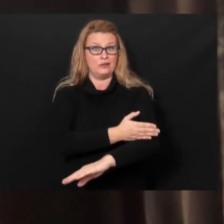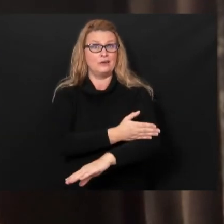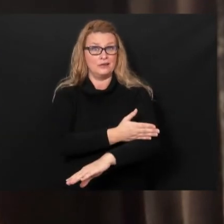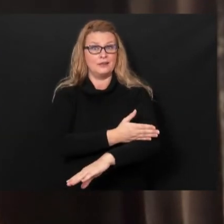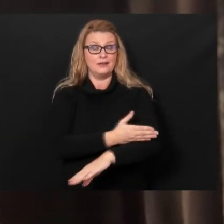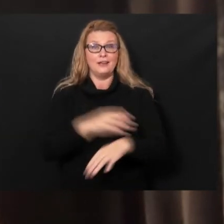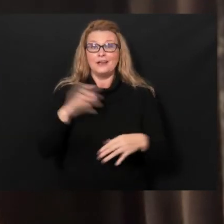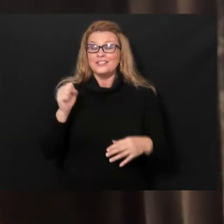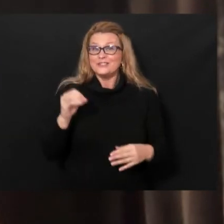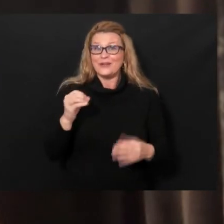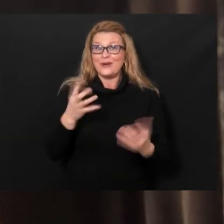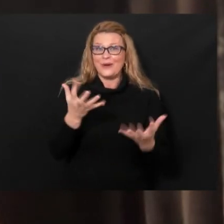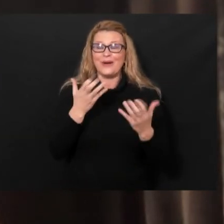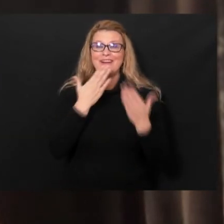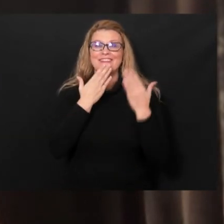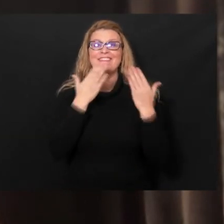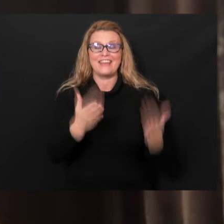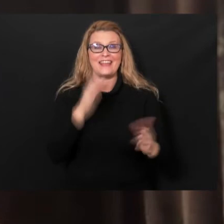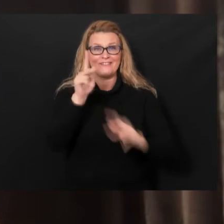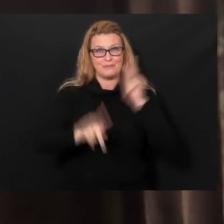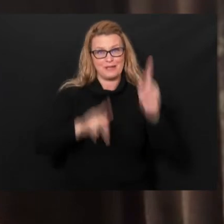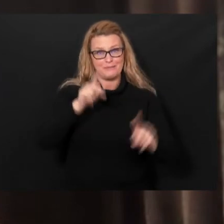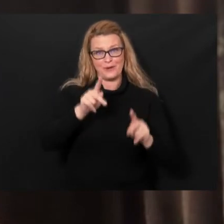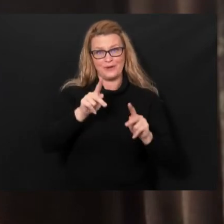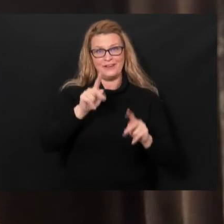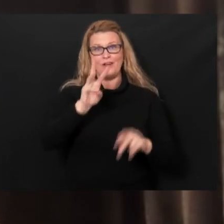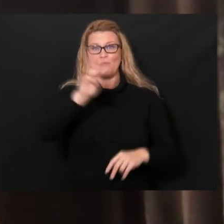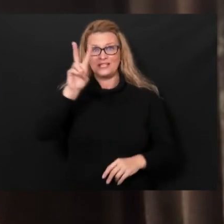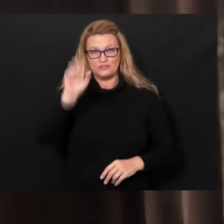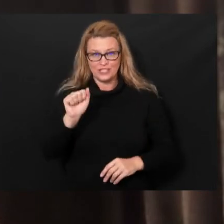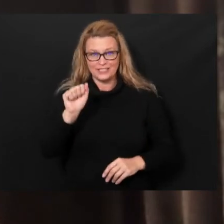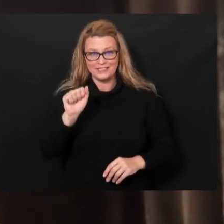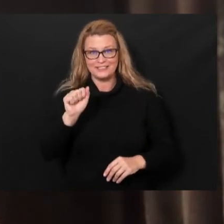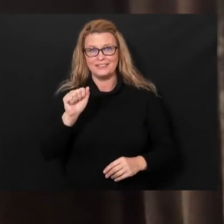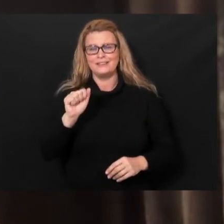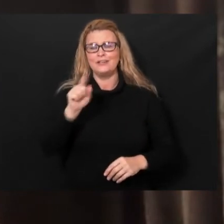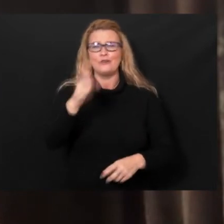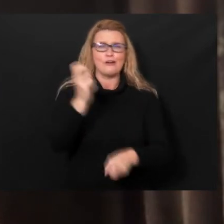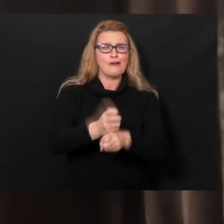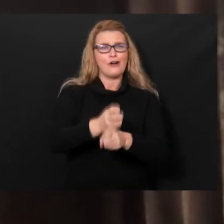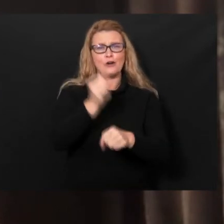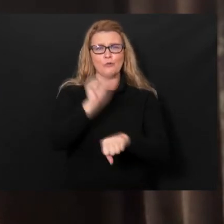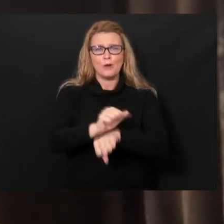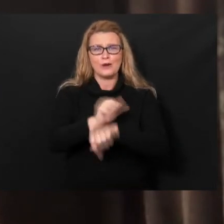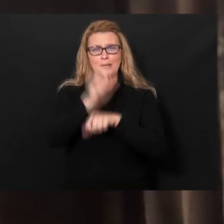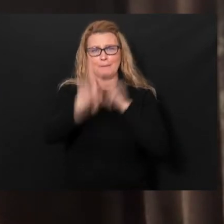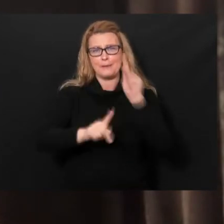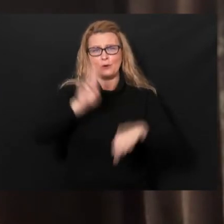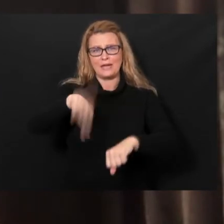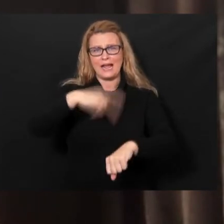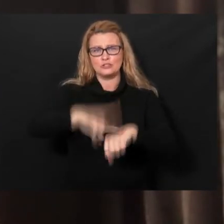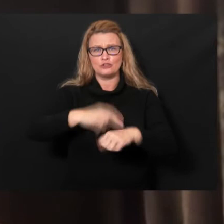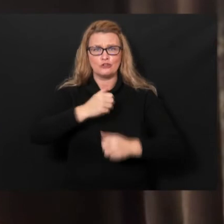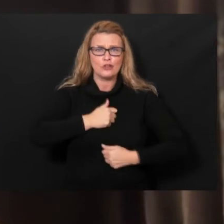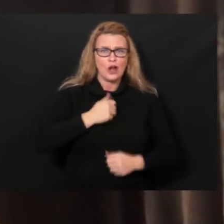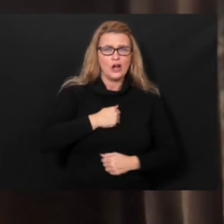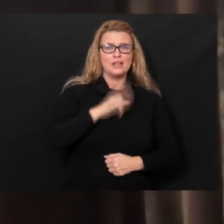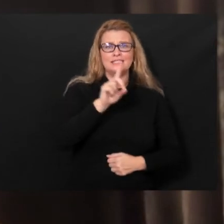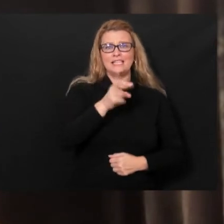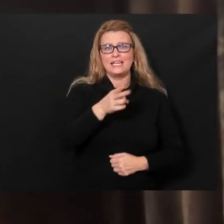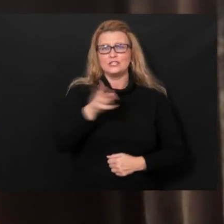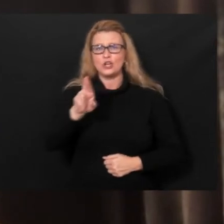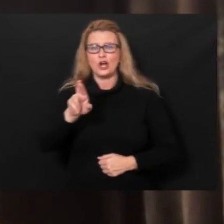to all of the great work of the folks in West Virginia, the hardworking people in the National Guard, the DHHR, the local health departments,